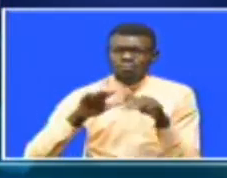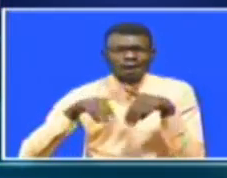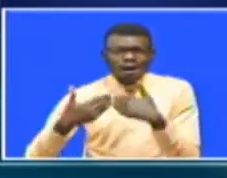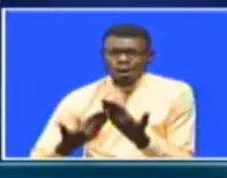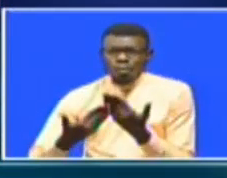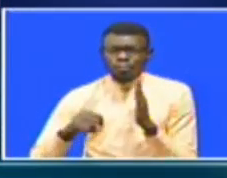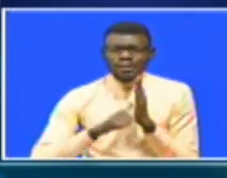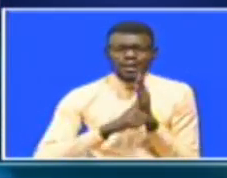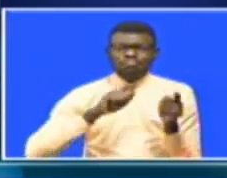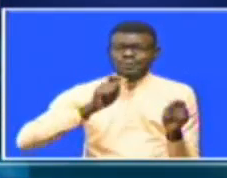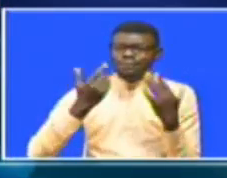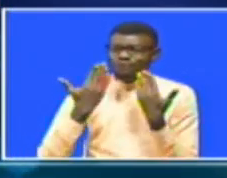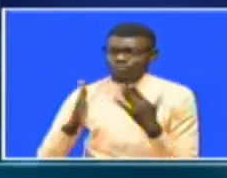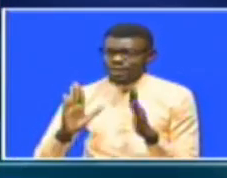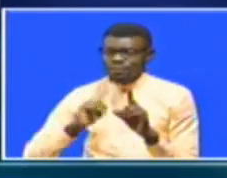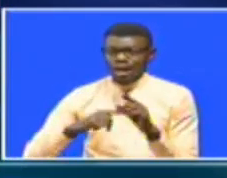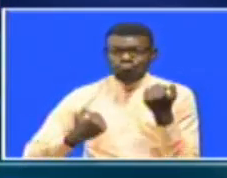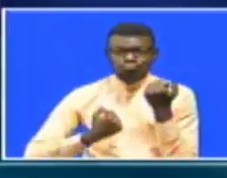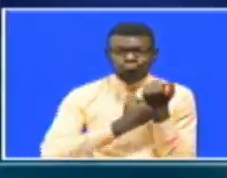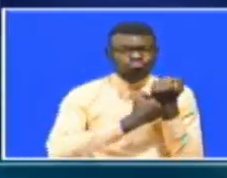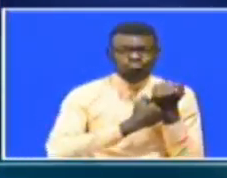the exit of their sponsor.